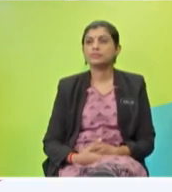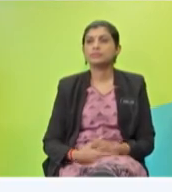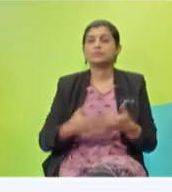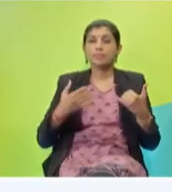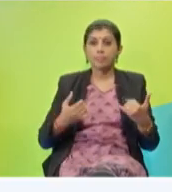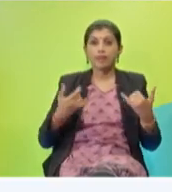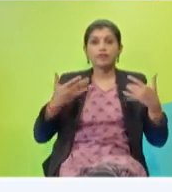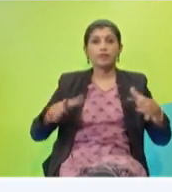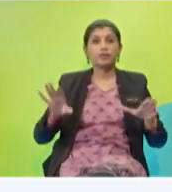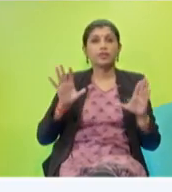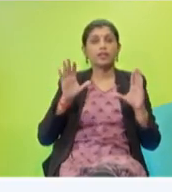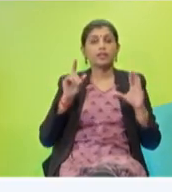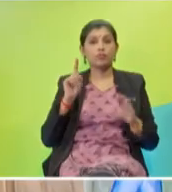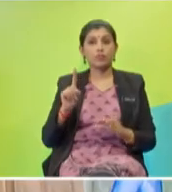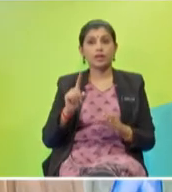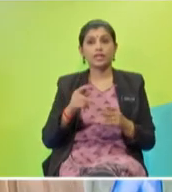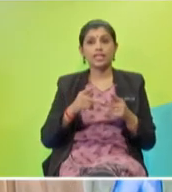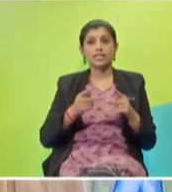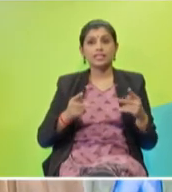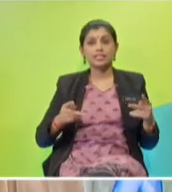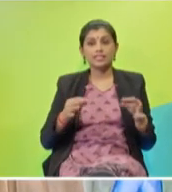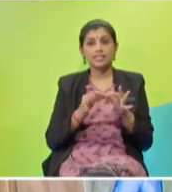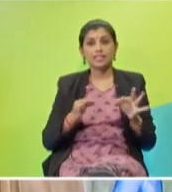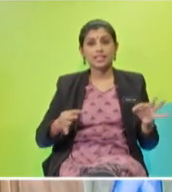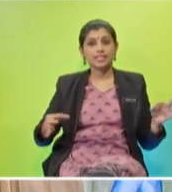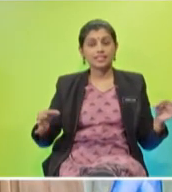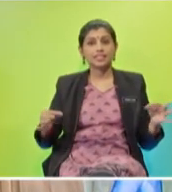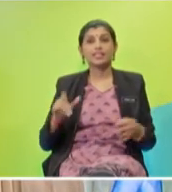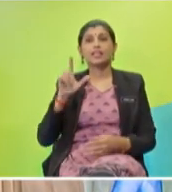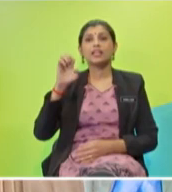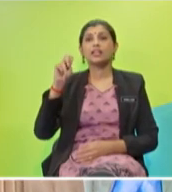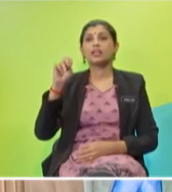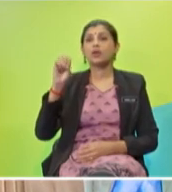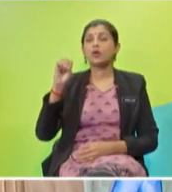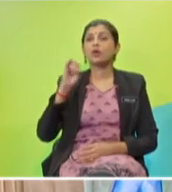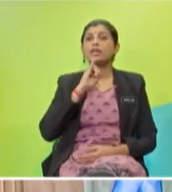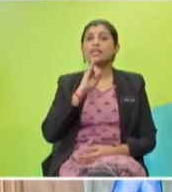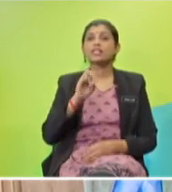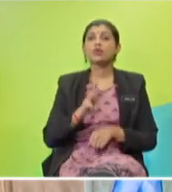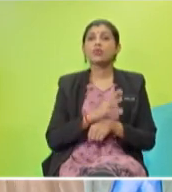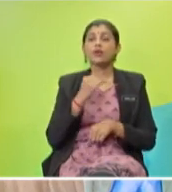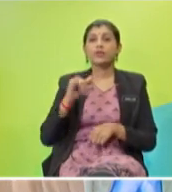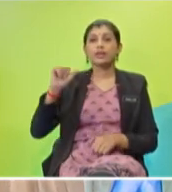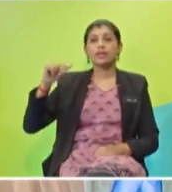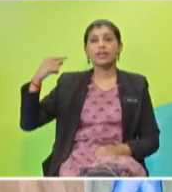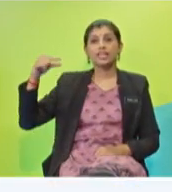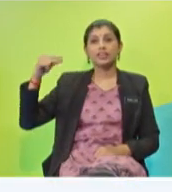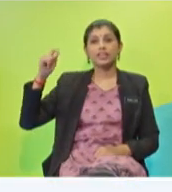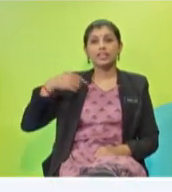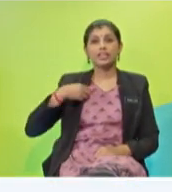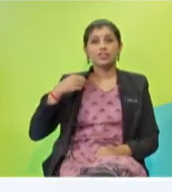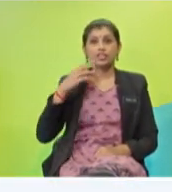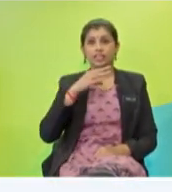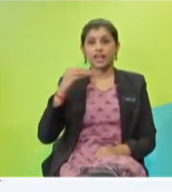have Leong is wearing a green t-shirt and orange shorts. Magic, right?